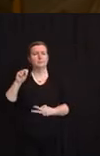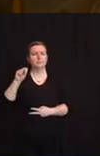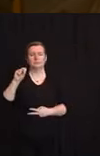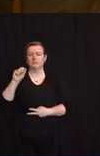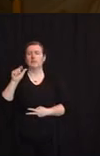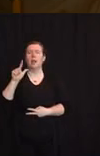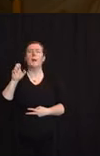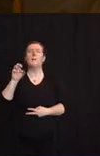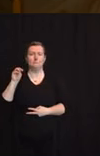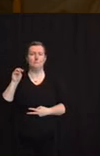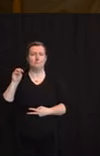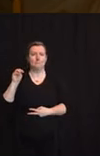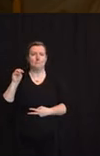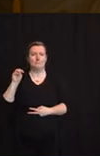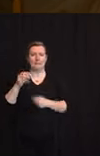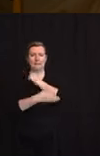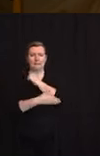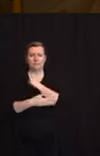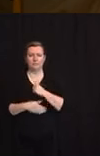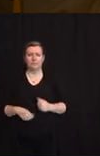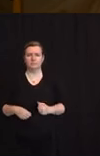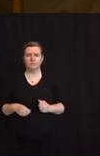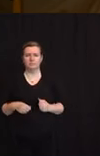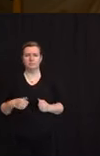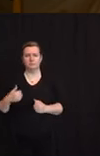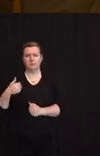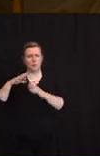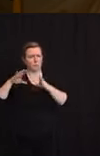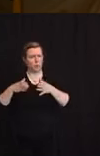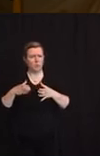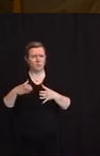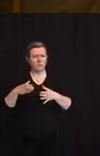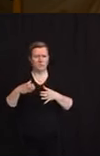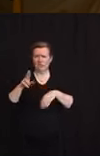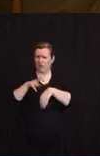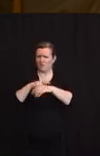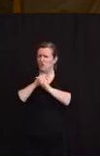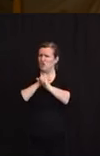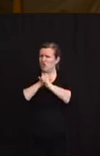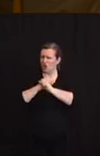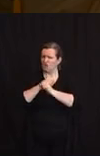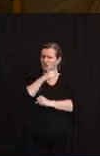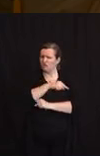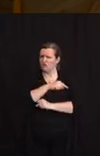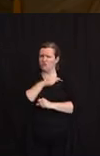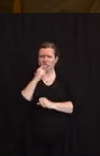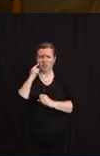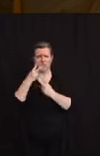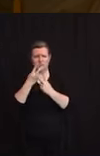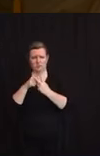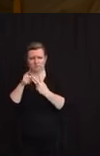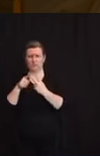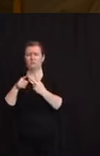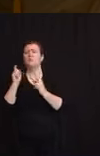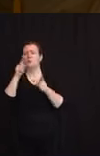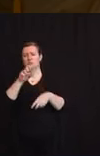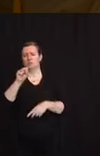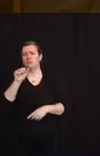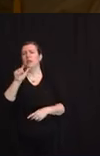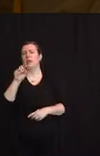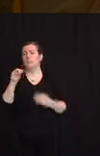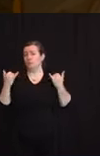and I believe the National Guard are at Salem today. And Salem will bring up a